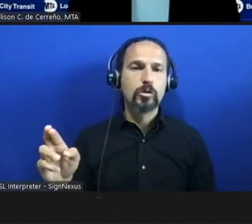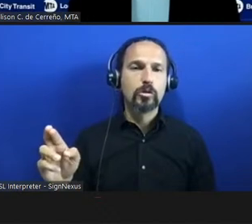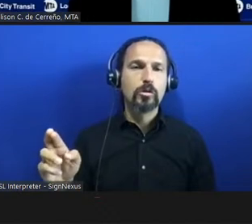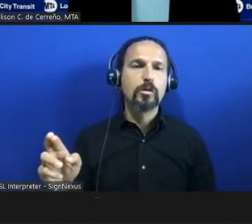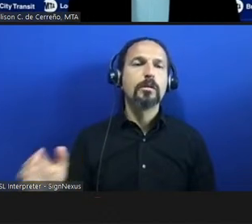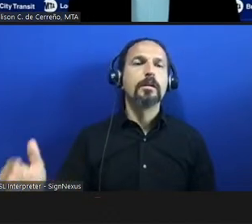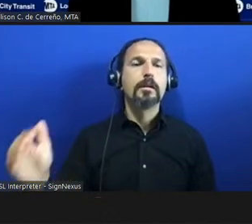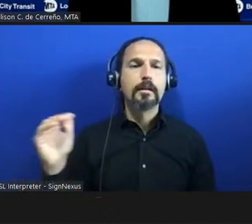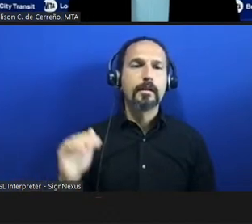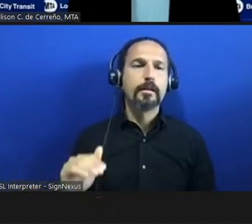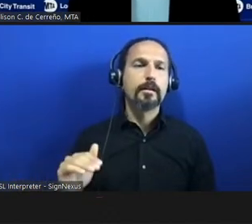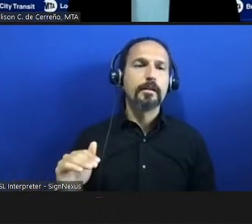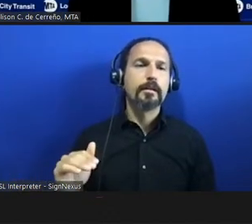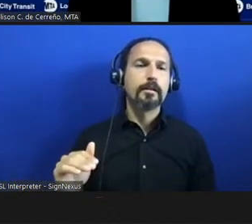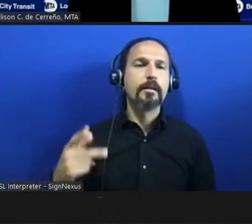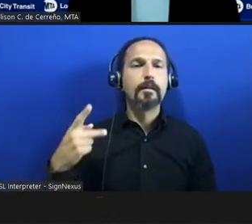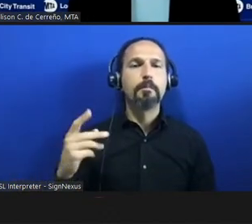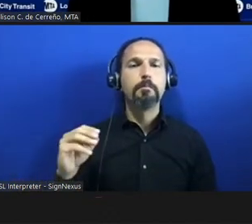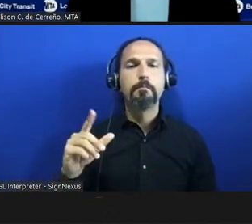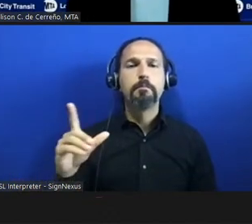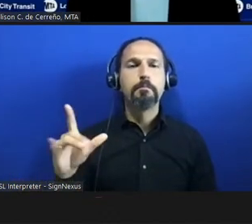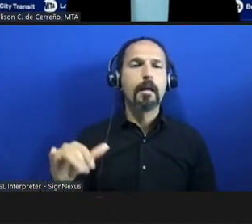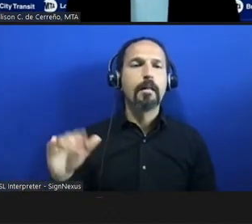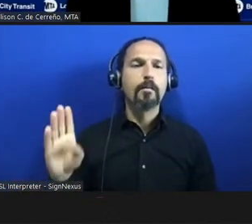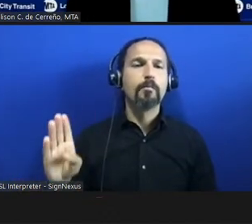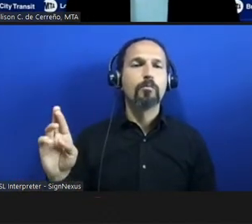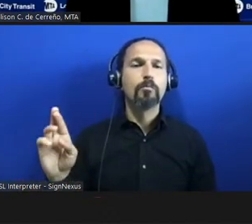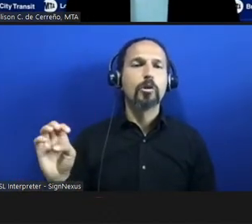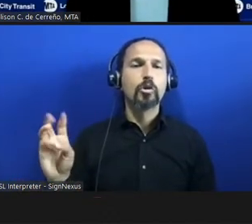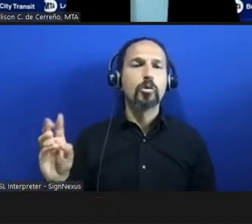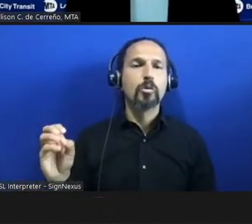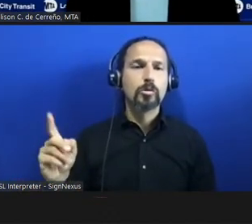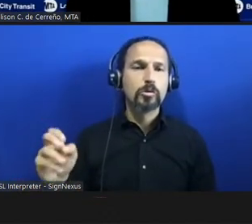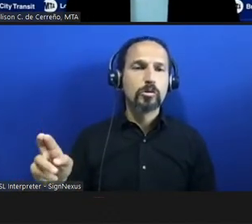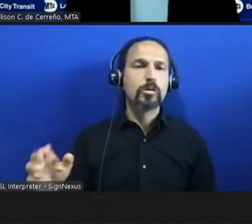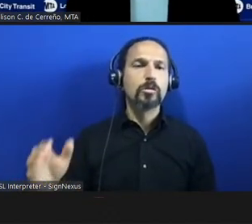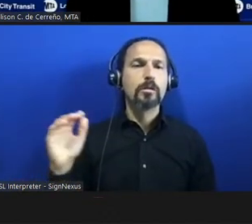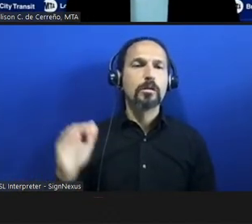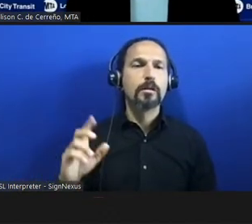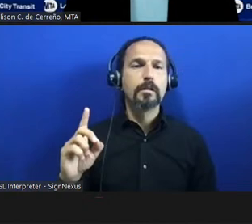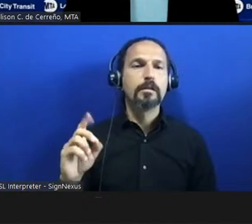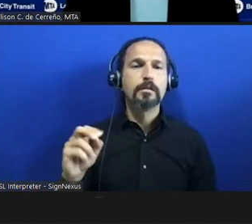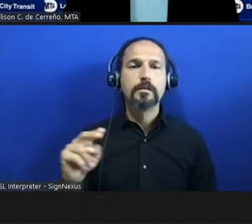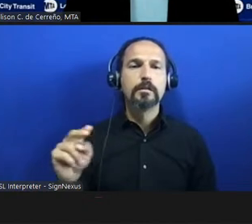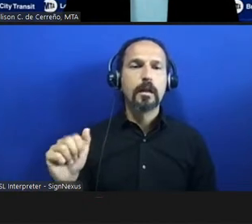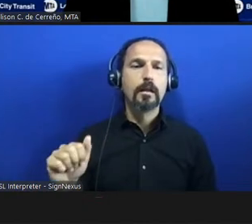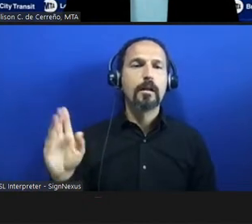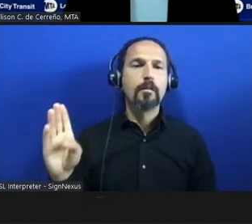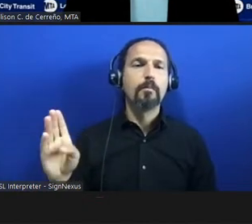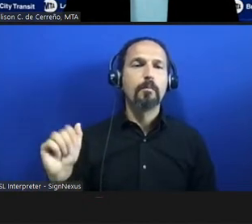our next speaker is Polly Brewster followed by Donna bartolini